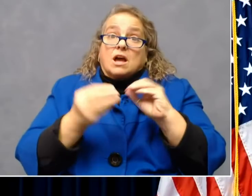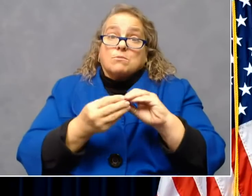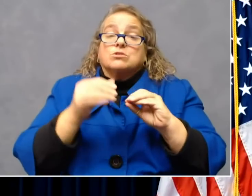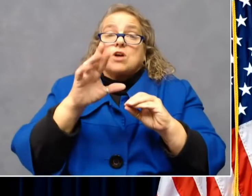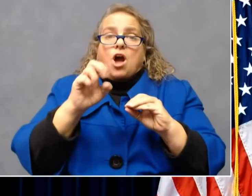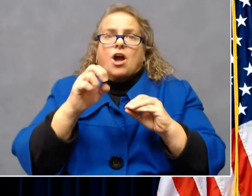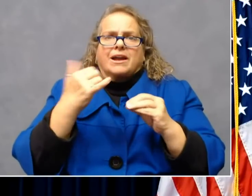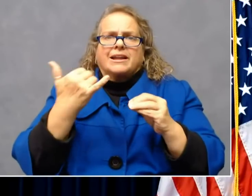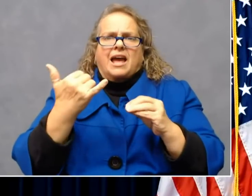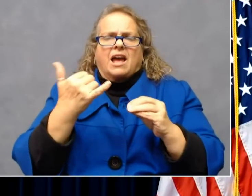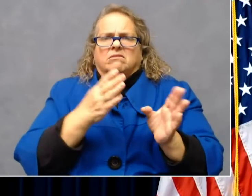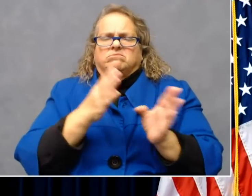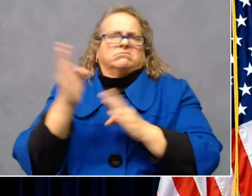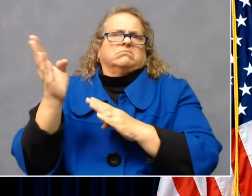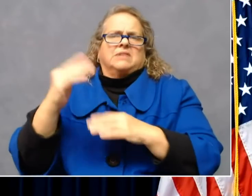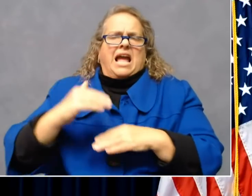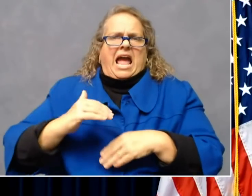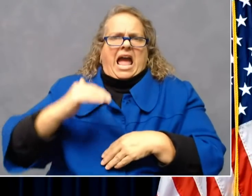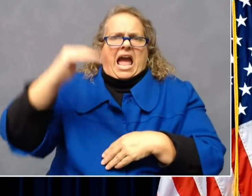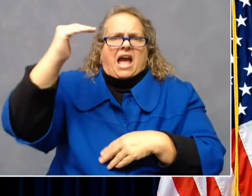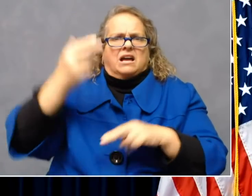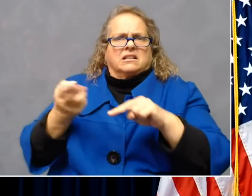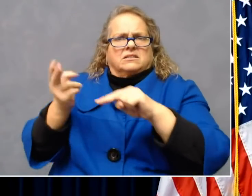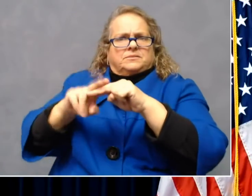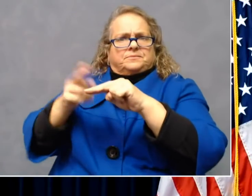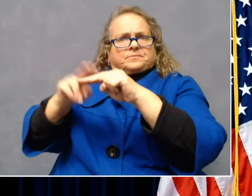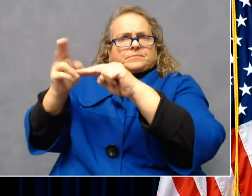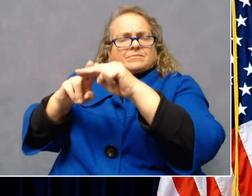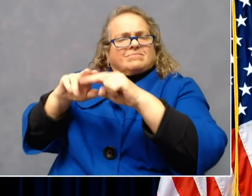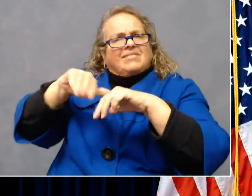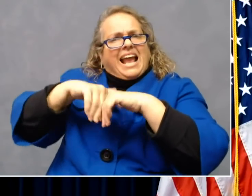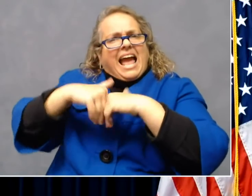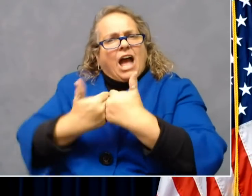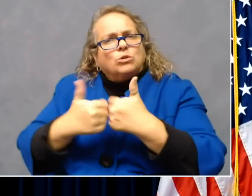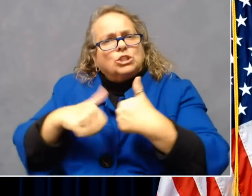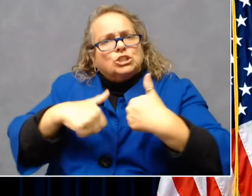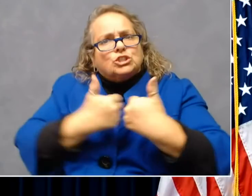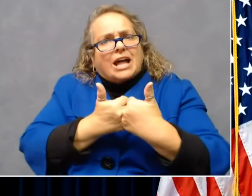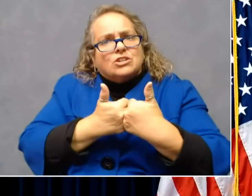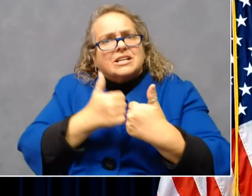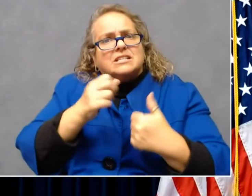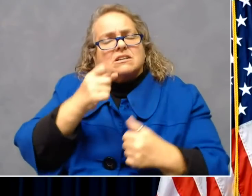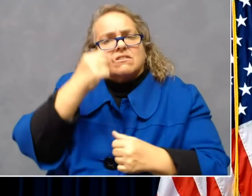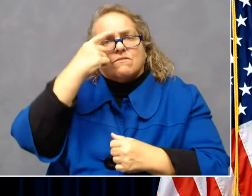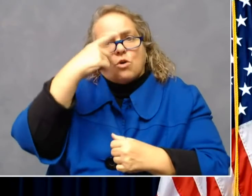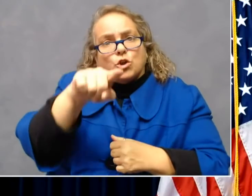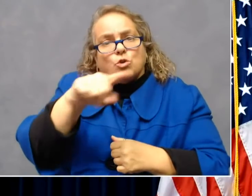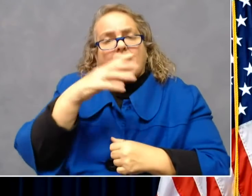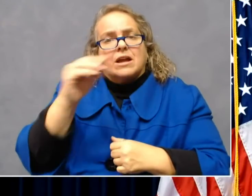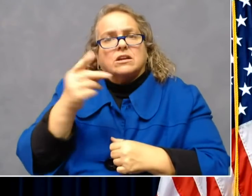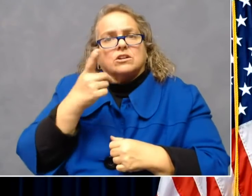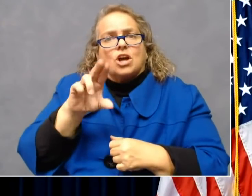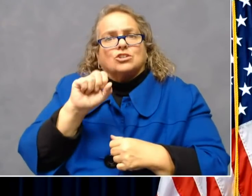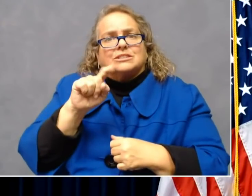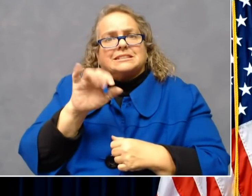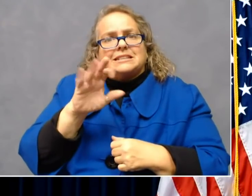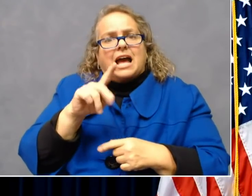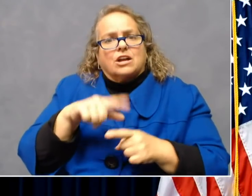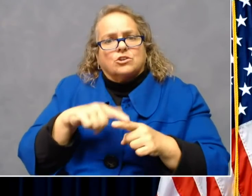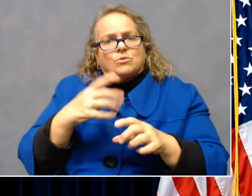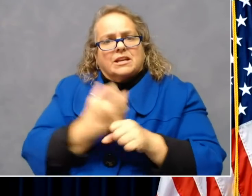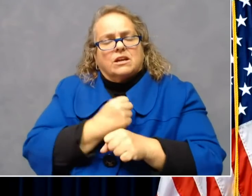direction. How challenging is it for you and Dr. Stack and health officials to get a complete buy-in from the public